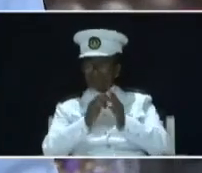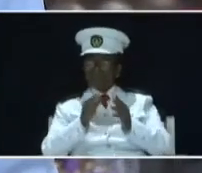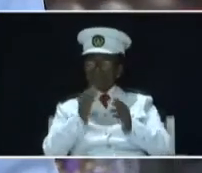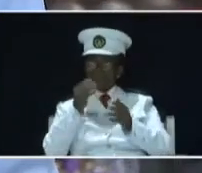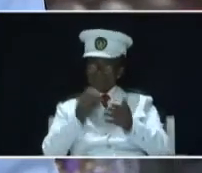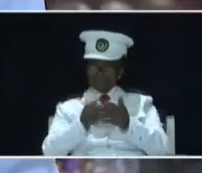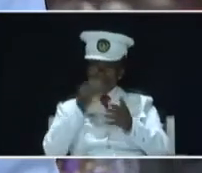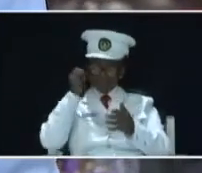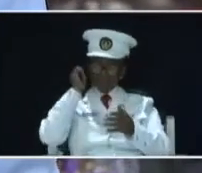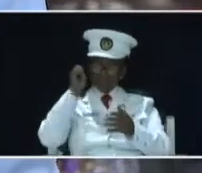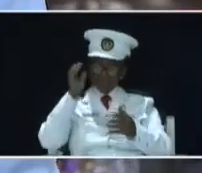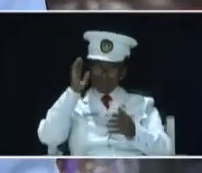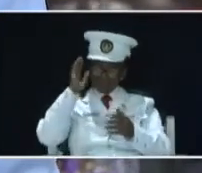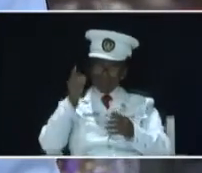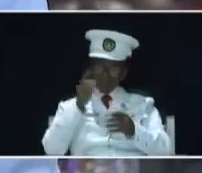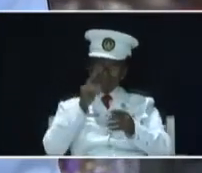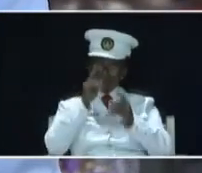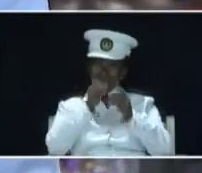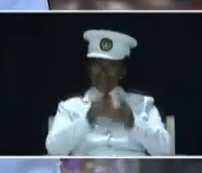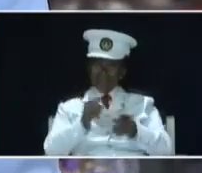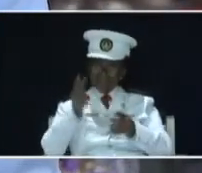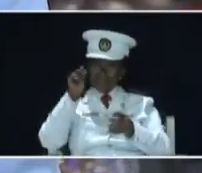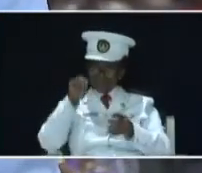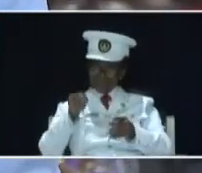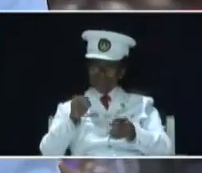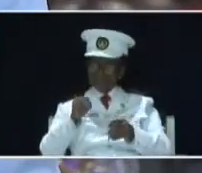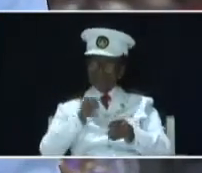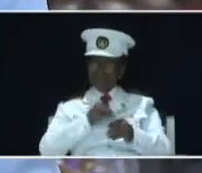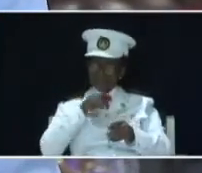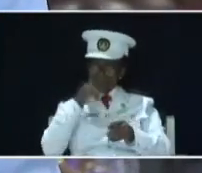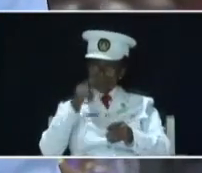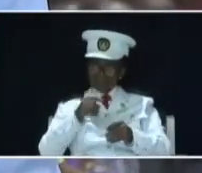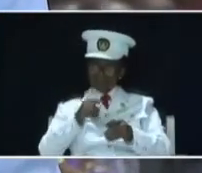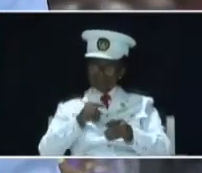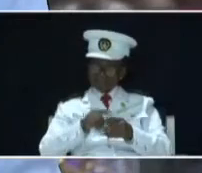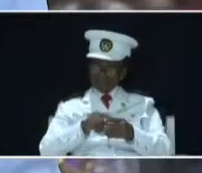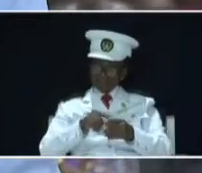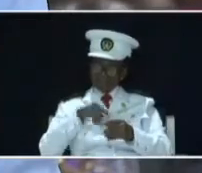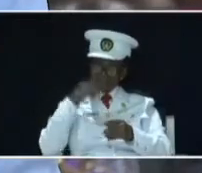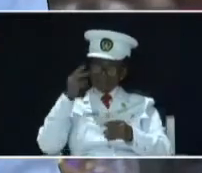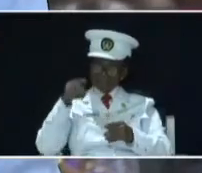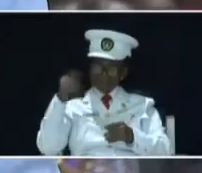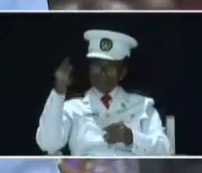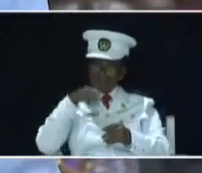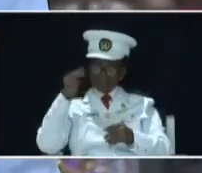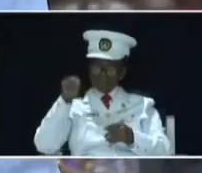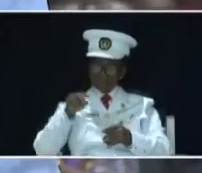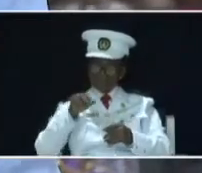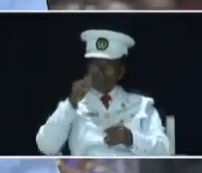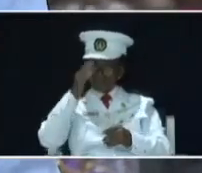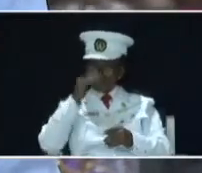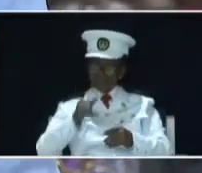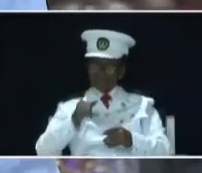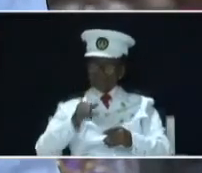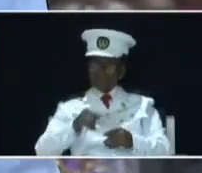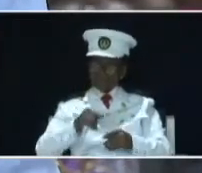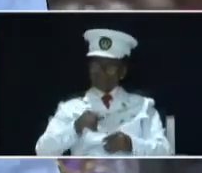congregation. I'm talking to my own children. My children have not complained to you.